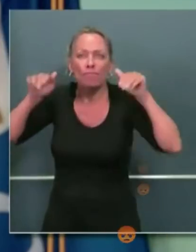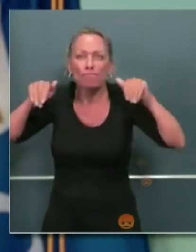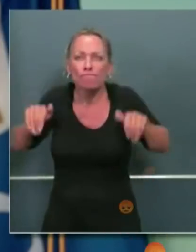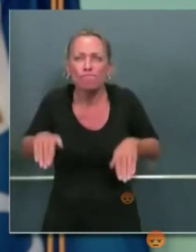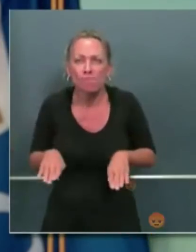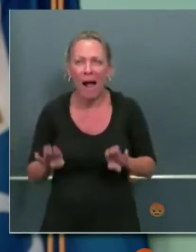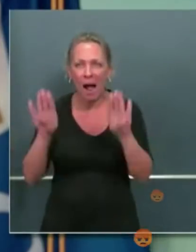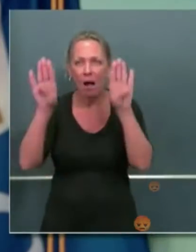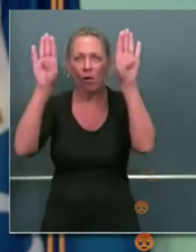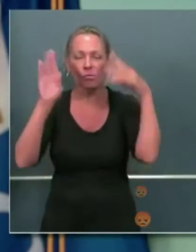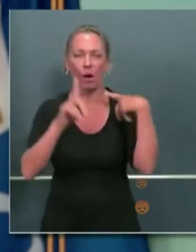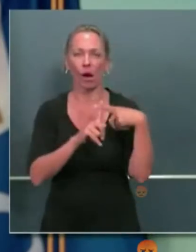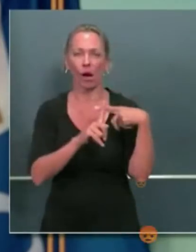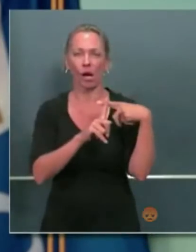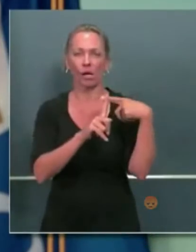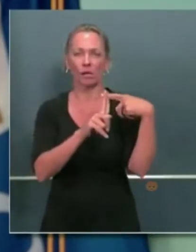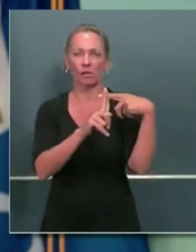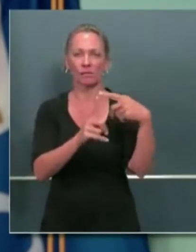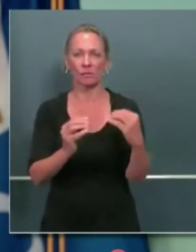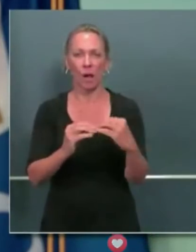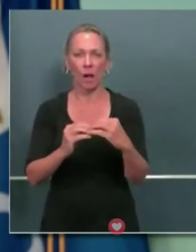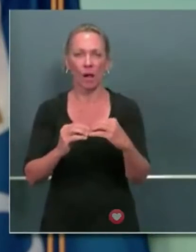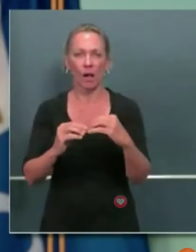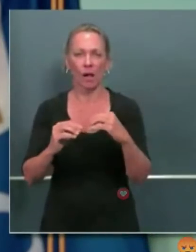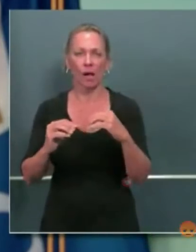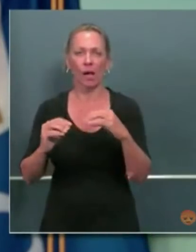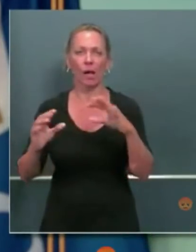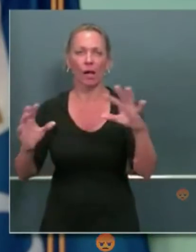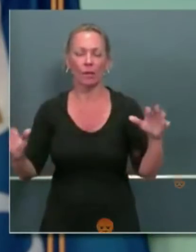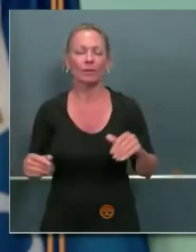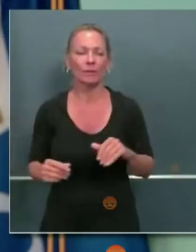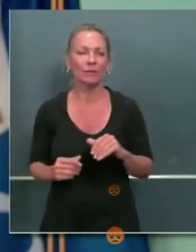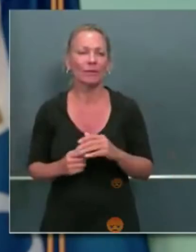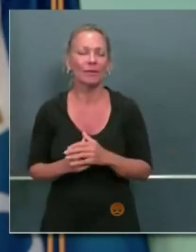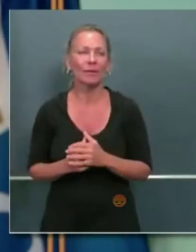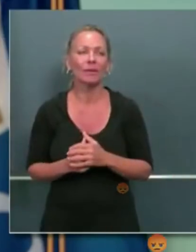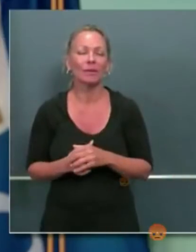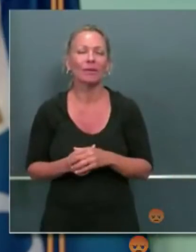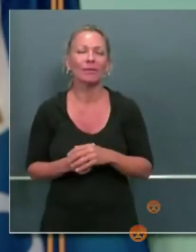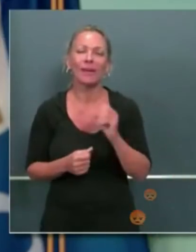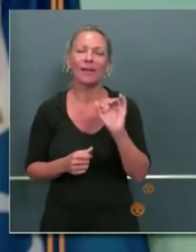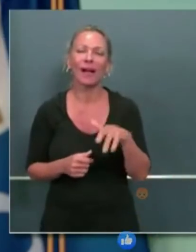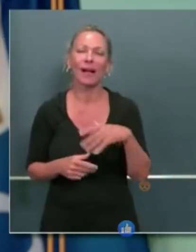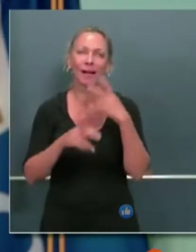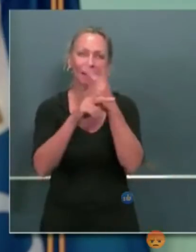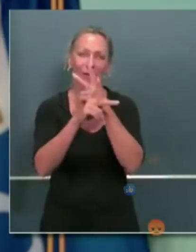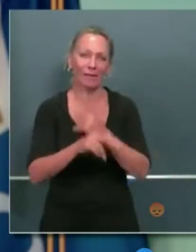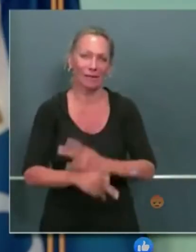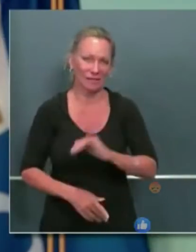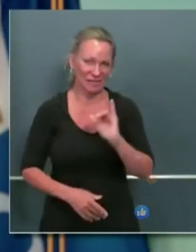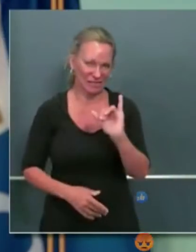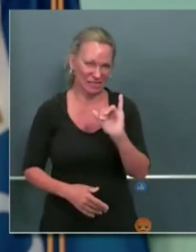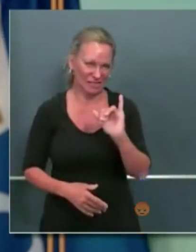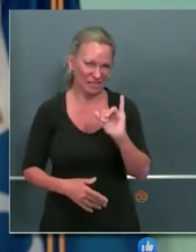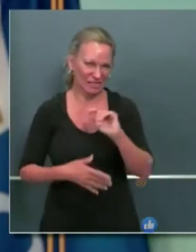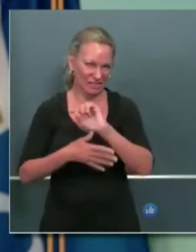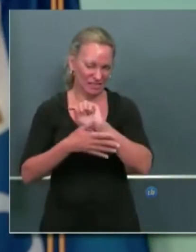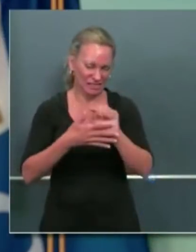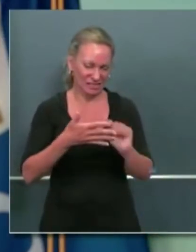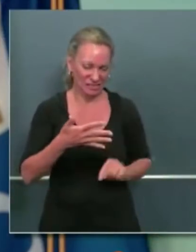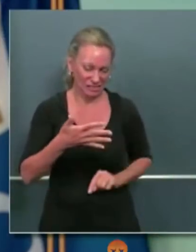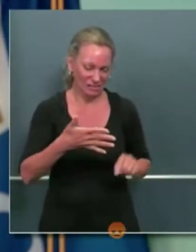vậy, officials khi mà identified all ít of these người areas bị as thì hot người spots. ta Again, bớt each county is different. Each county khó khăn seeing các something